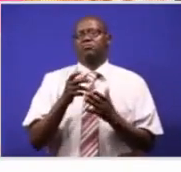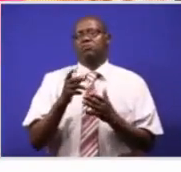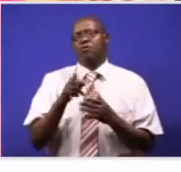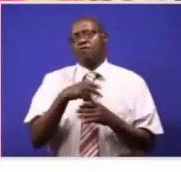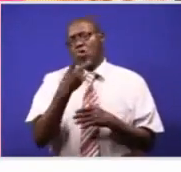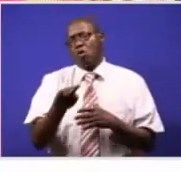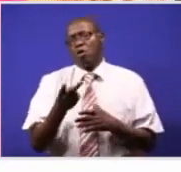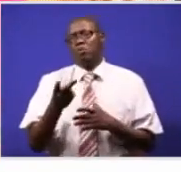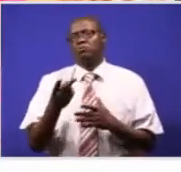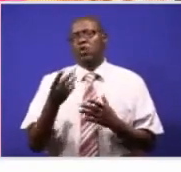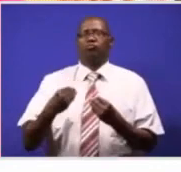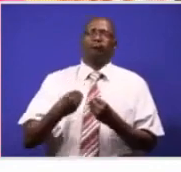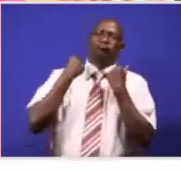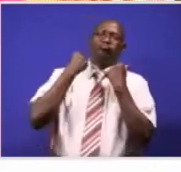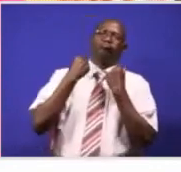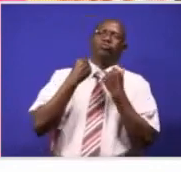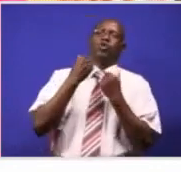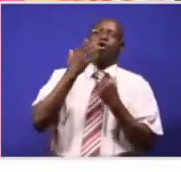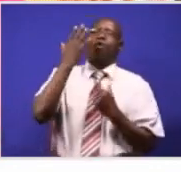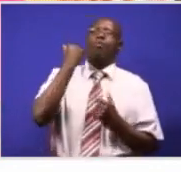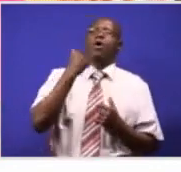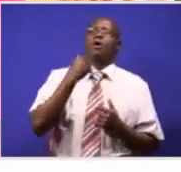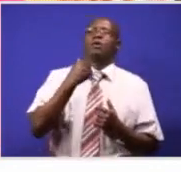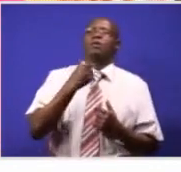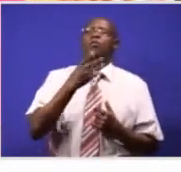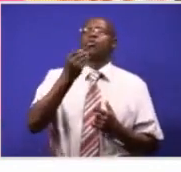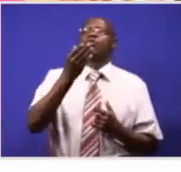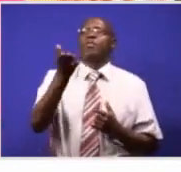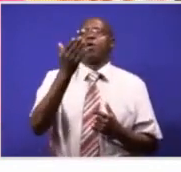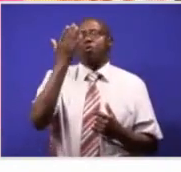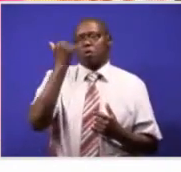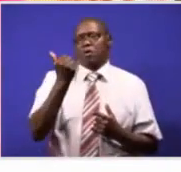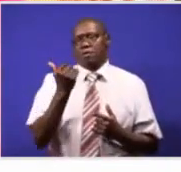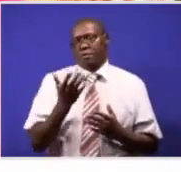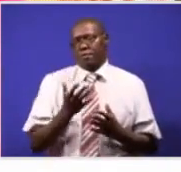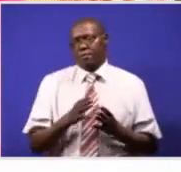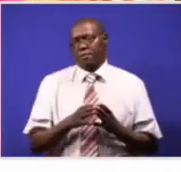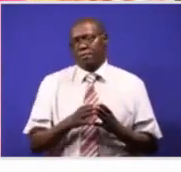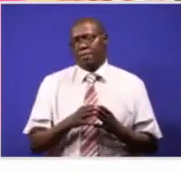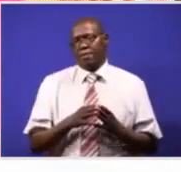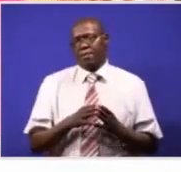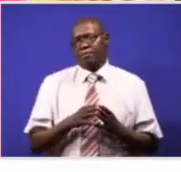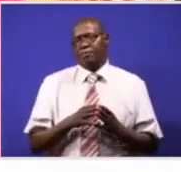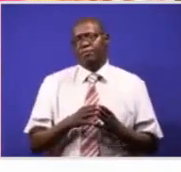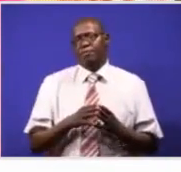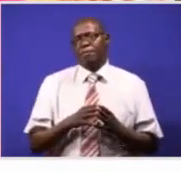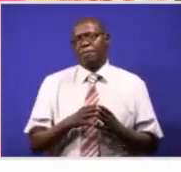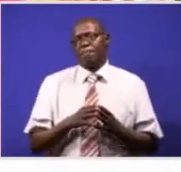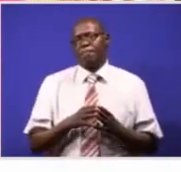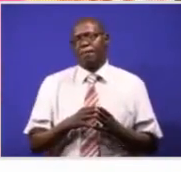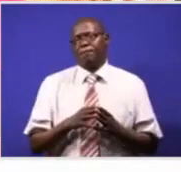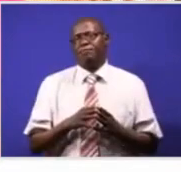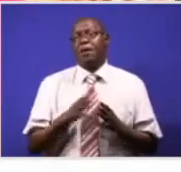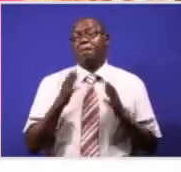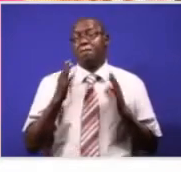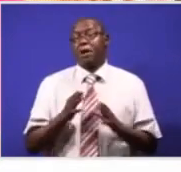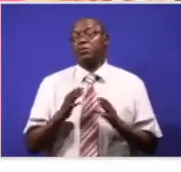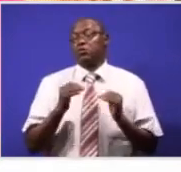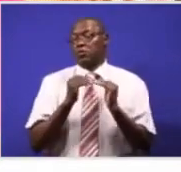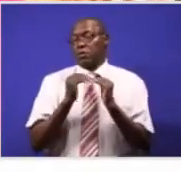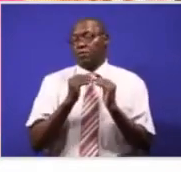why do you want to go there? So it remains our responsibility at personal level, at family